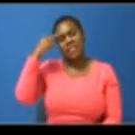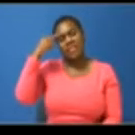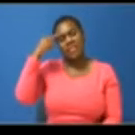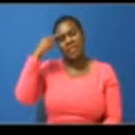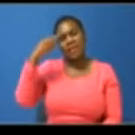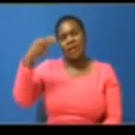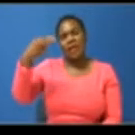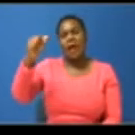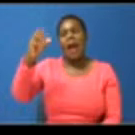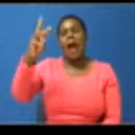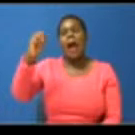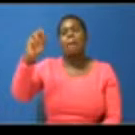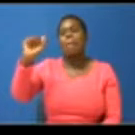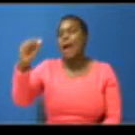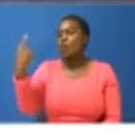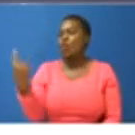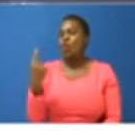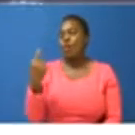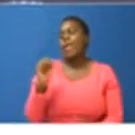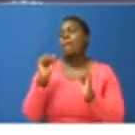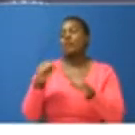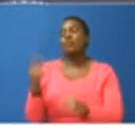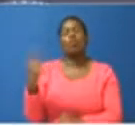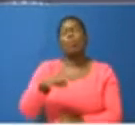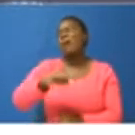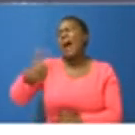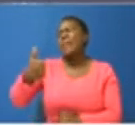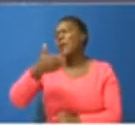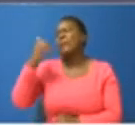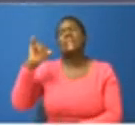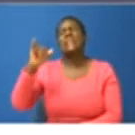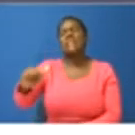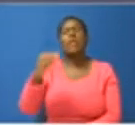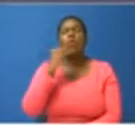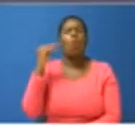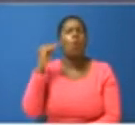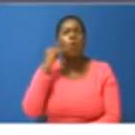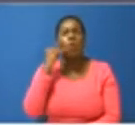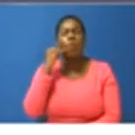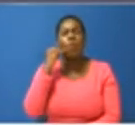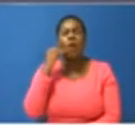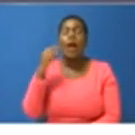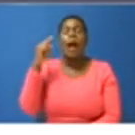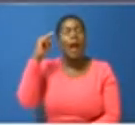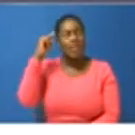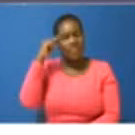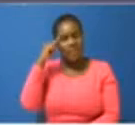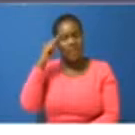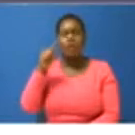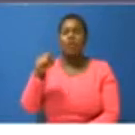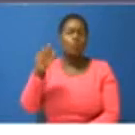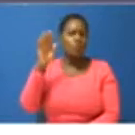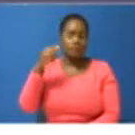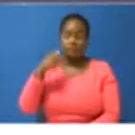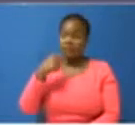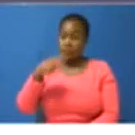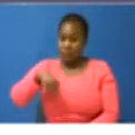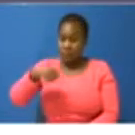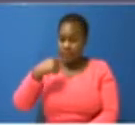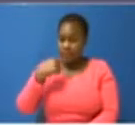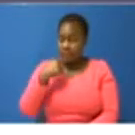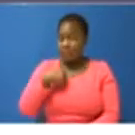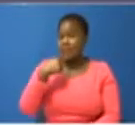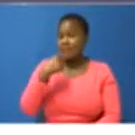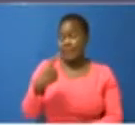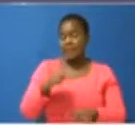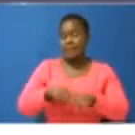for herman that i should have stayed at home the rest of state should i say that you need to quantify that i think if you you know we said i said at